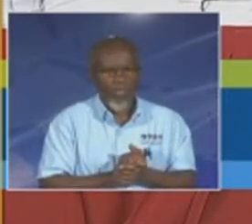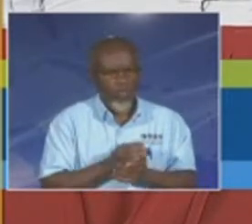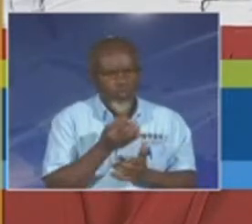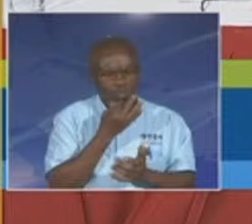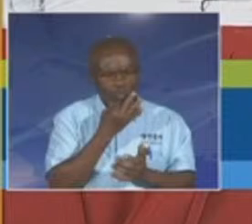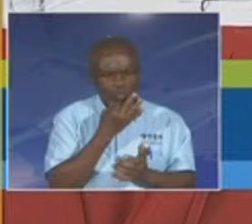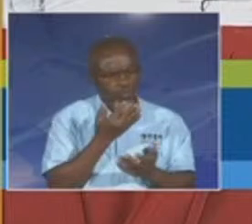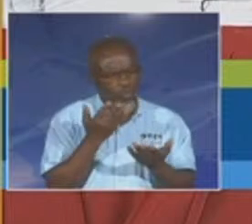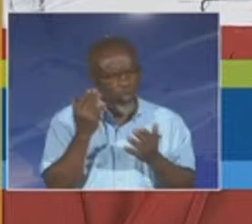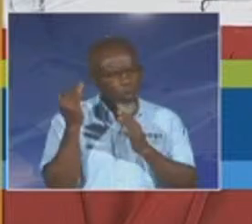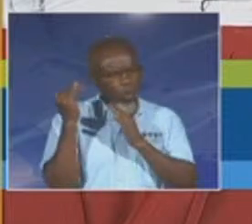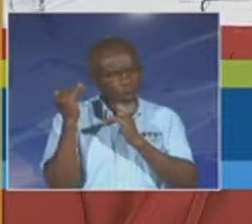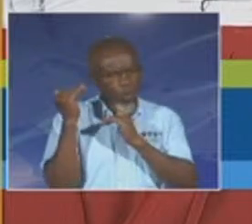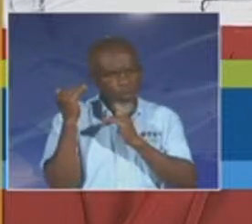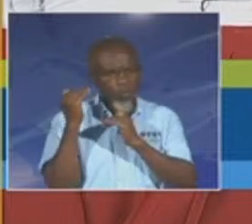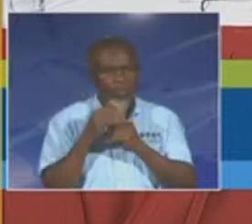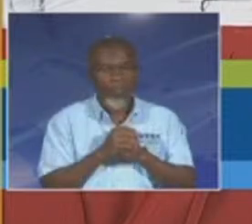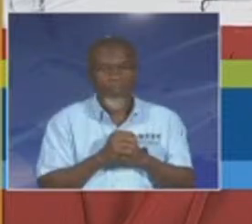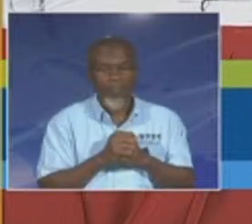can.